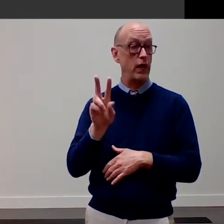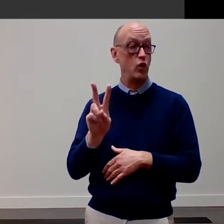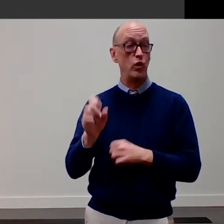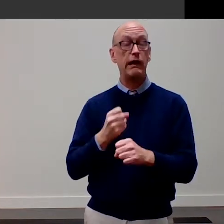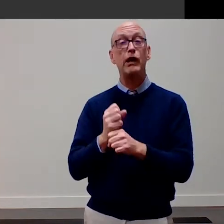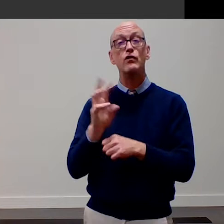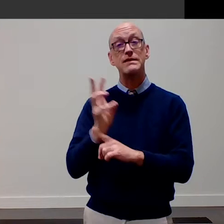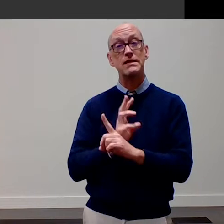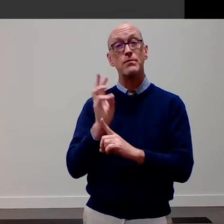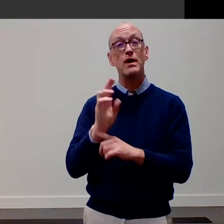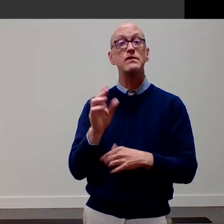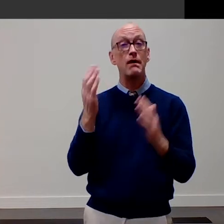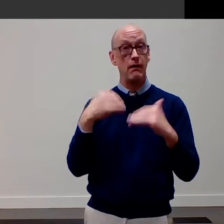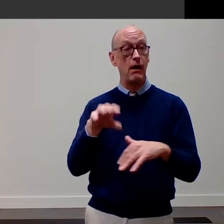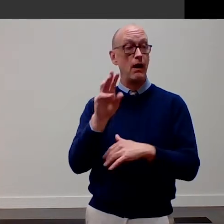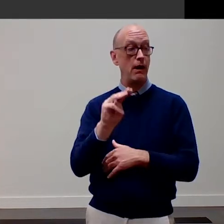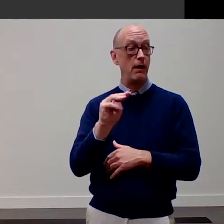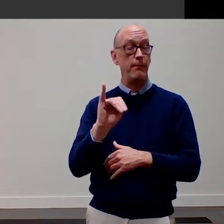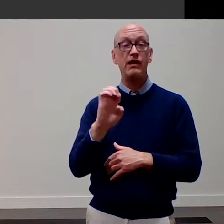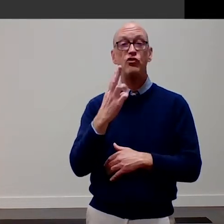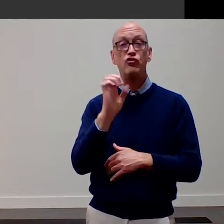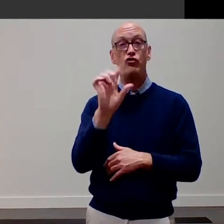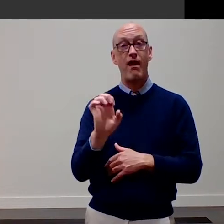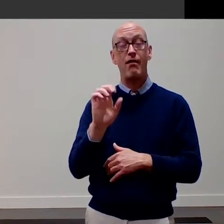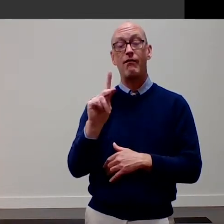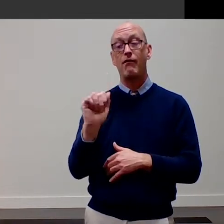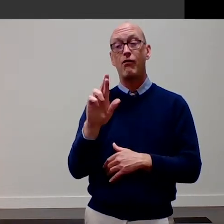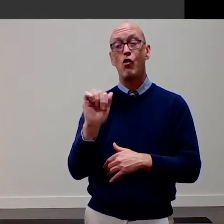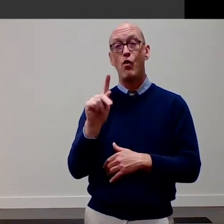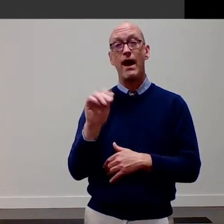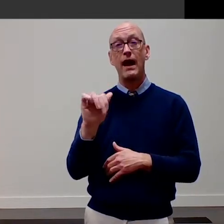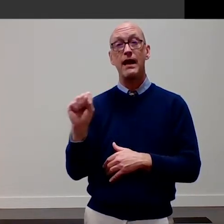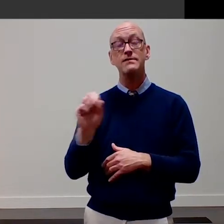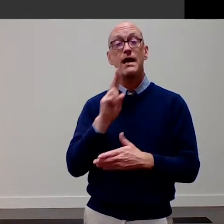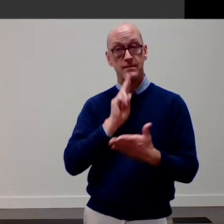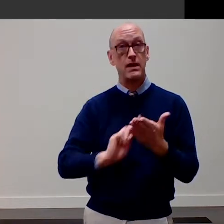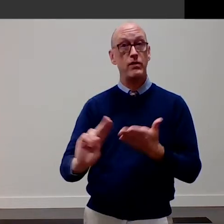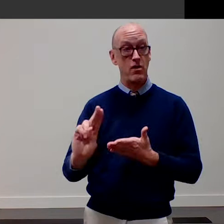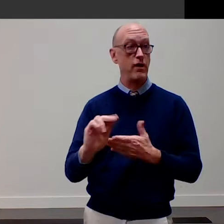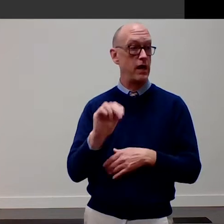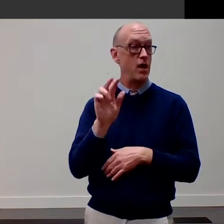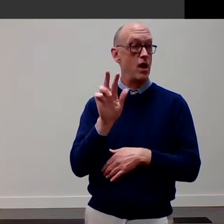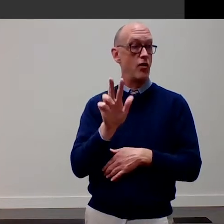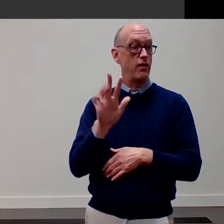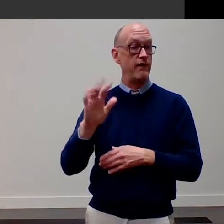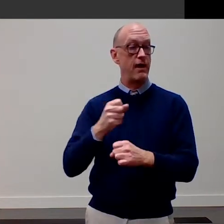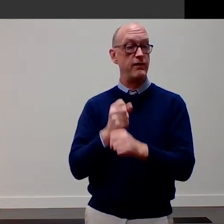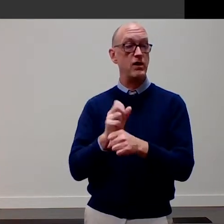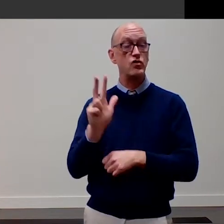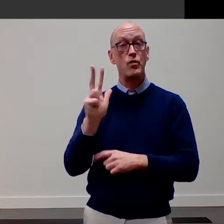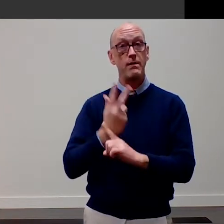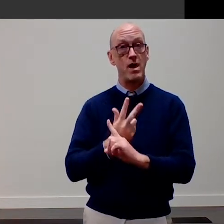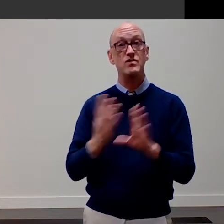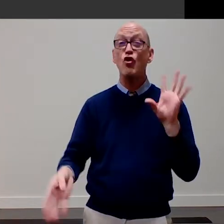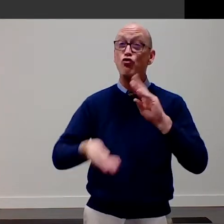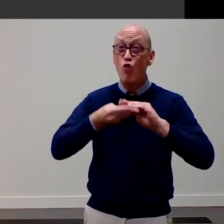Michelle Caracas, who is a secretary five with 35 years and 3 months, total service of 123